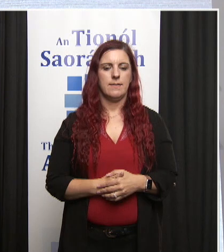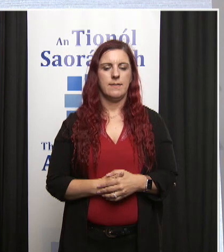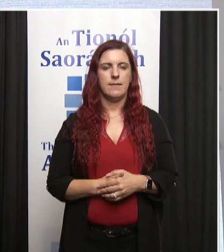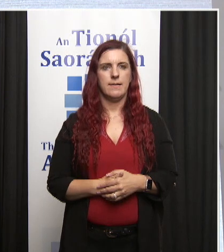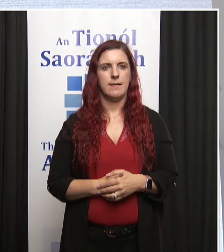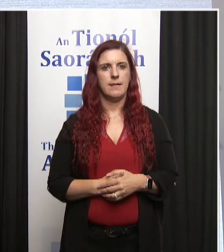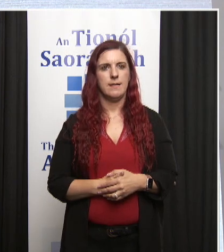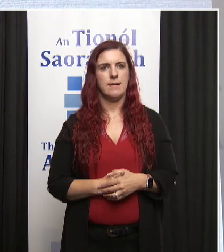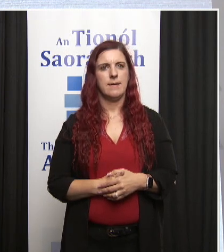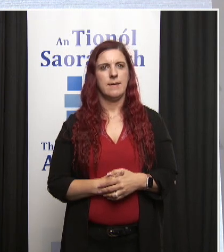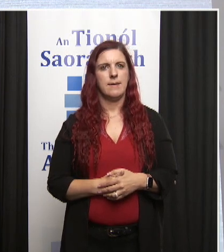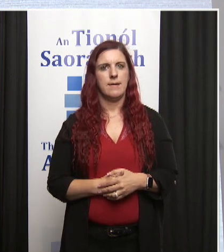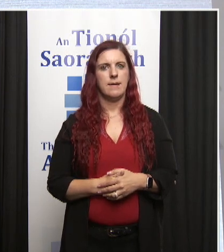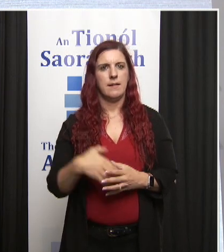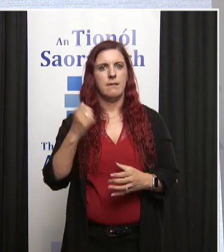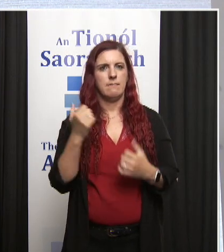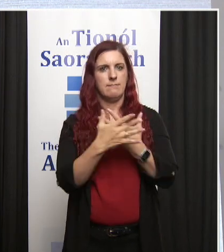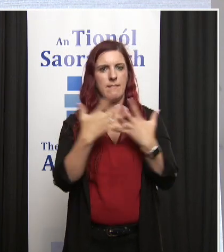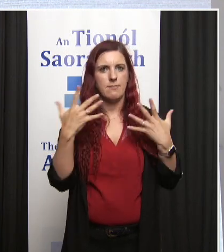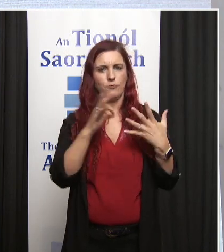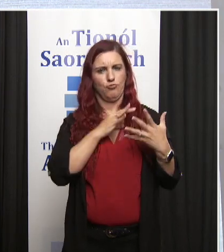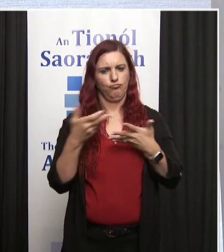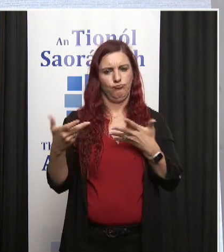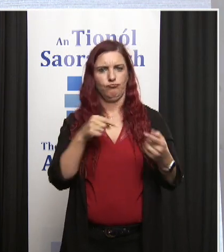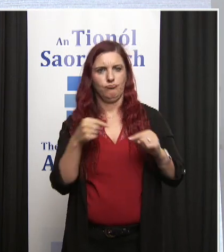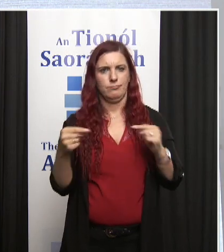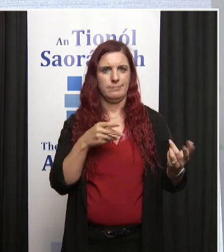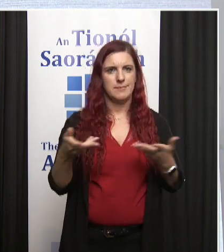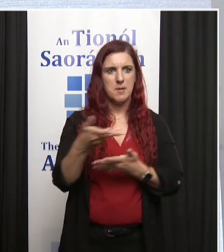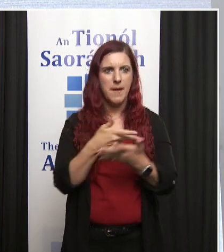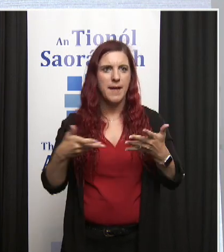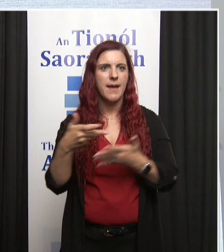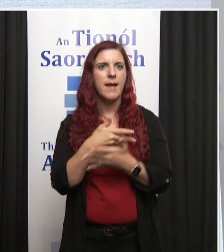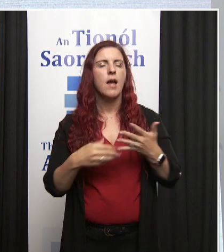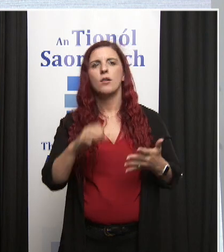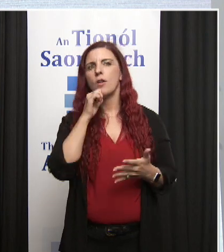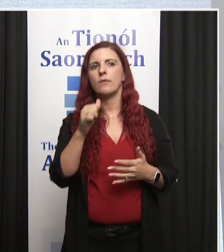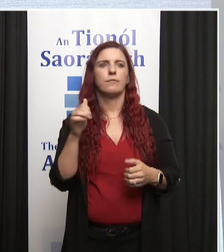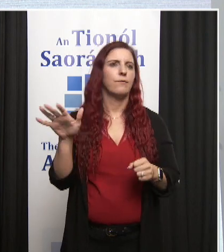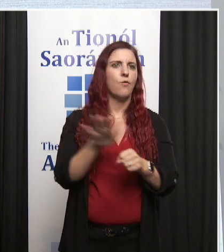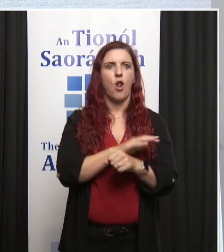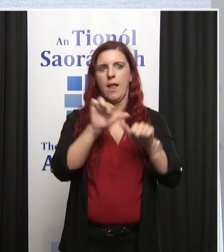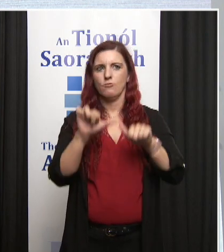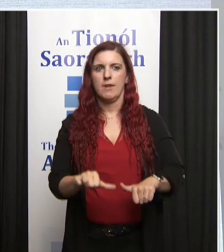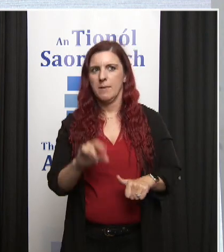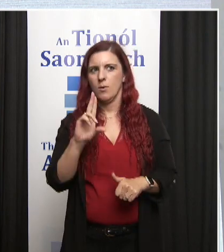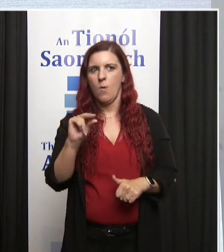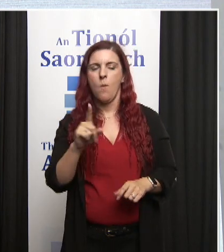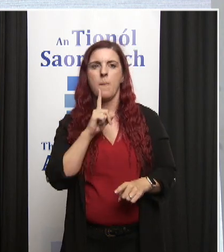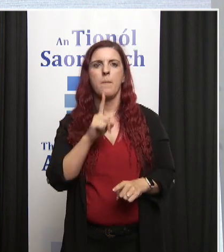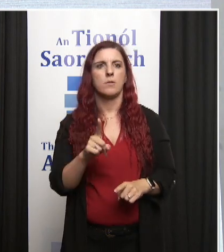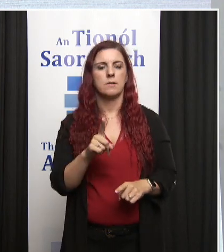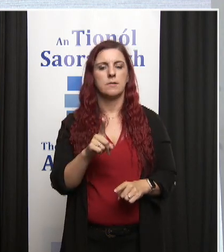We had lots of good debate. Didn't come to a full consensus on everything, but